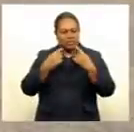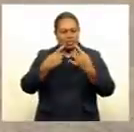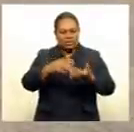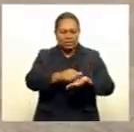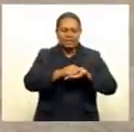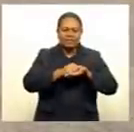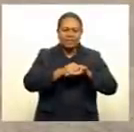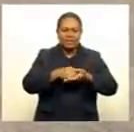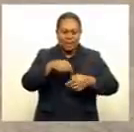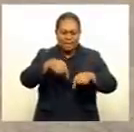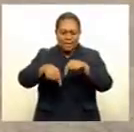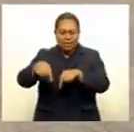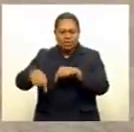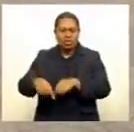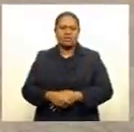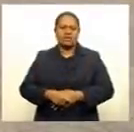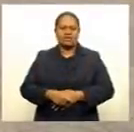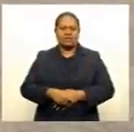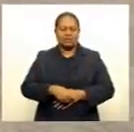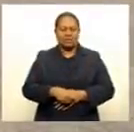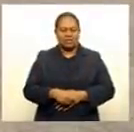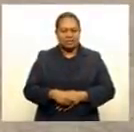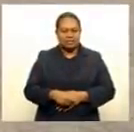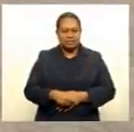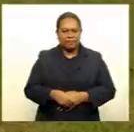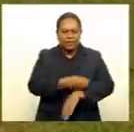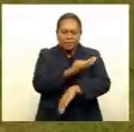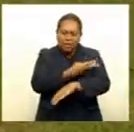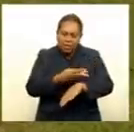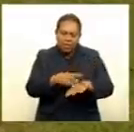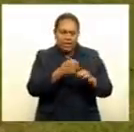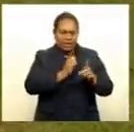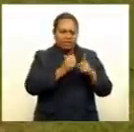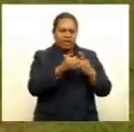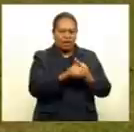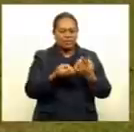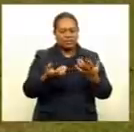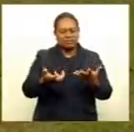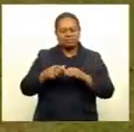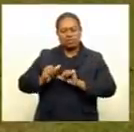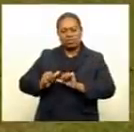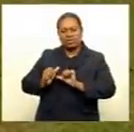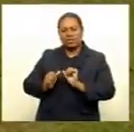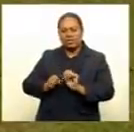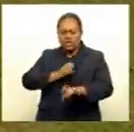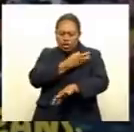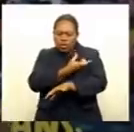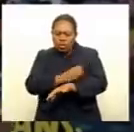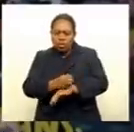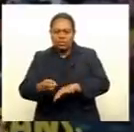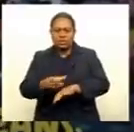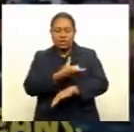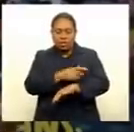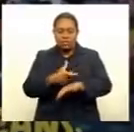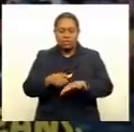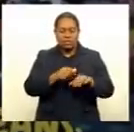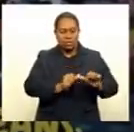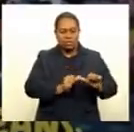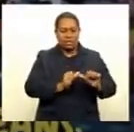mangroves, our wetlands, restoring our foreshore marine environment, riverbank protection, coastal protection,